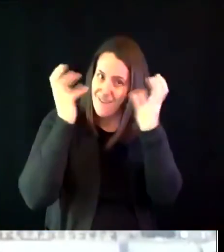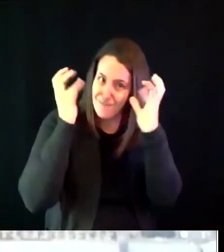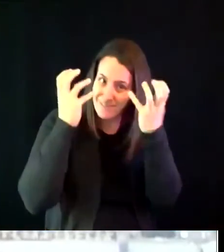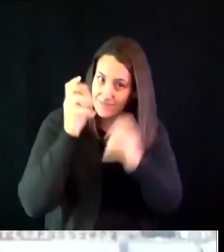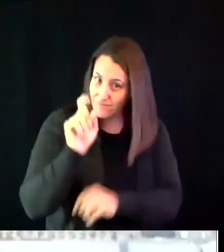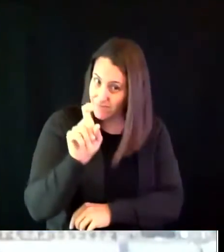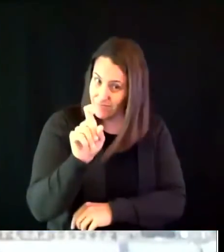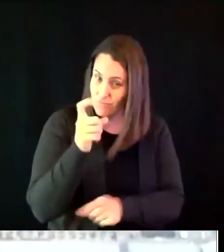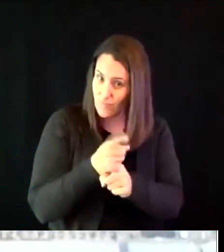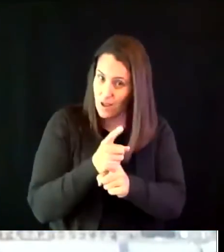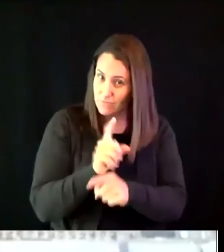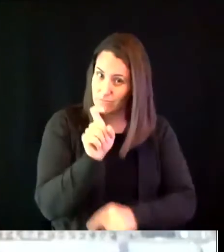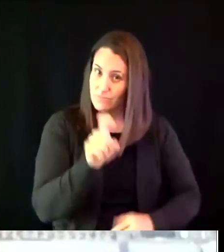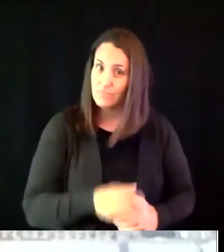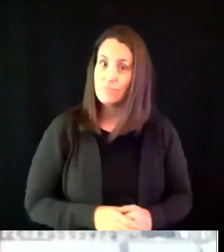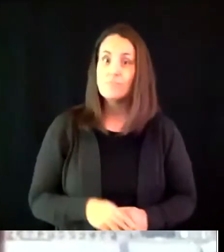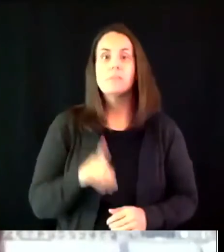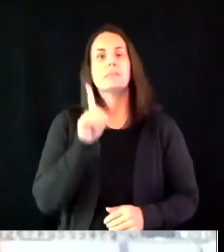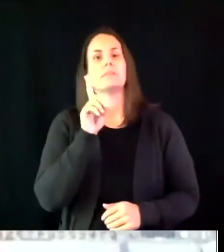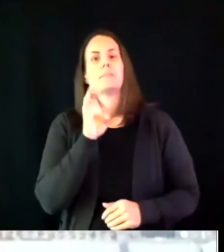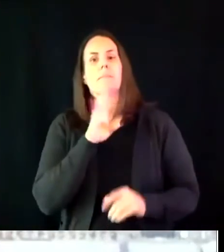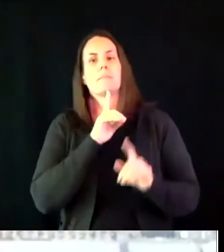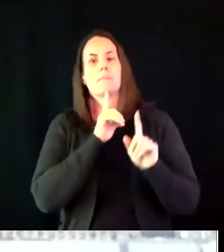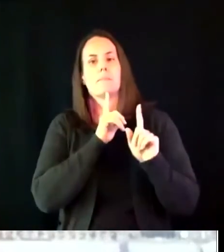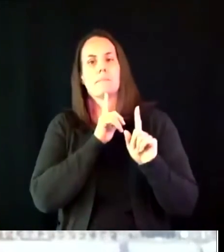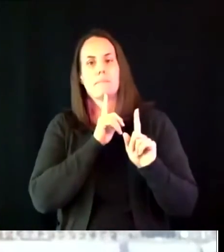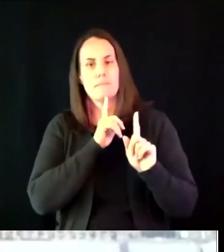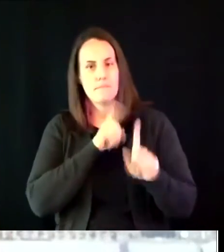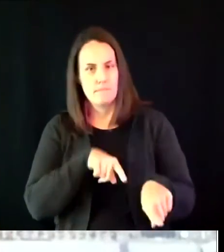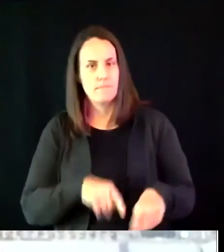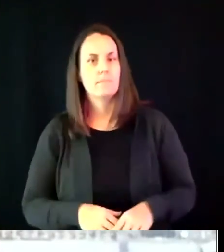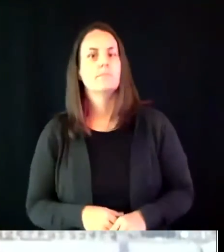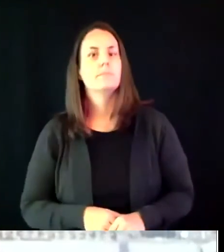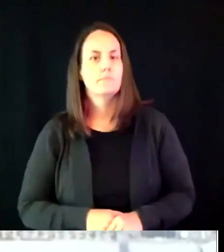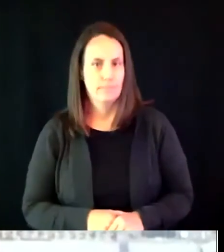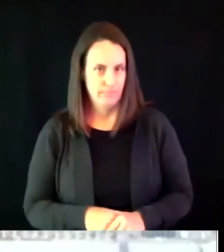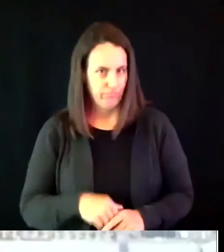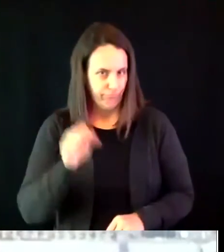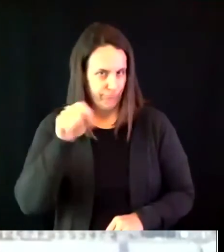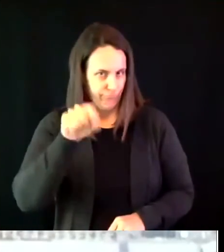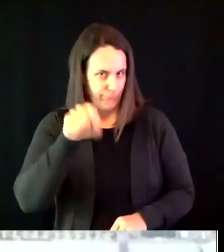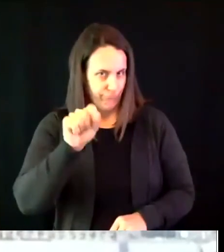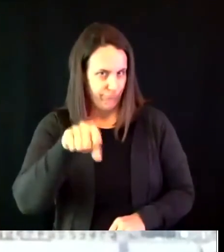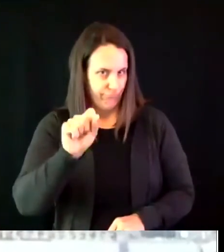they are in to the ACF with an ALS crew.